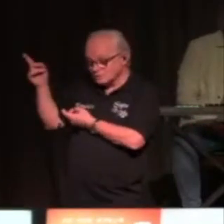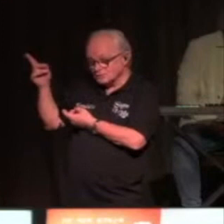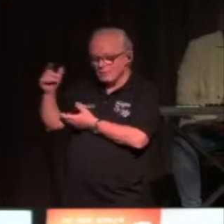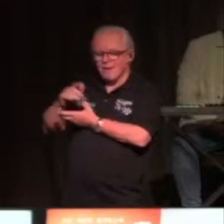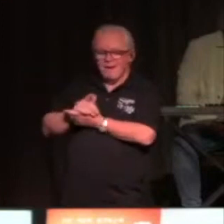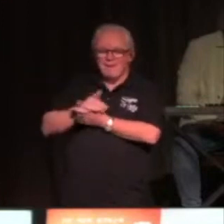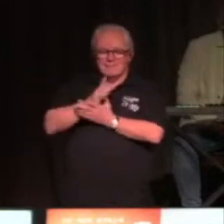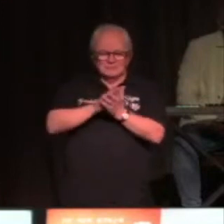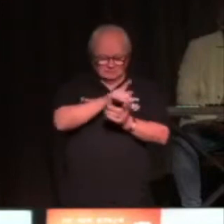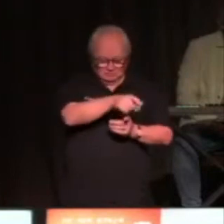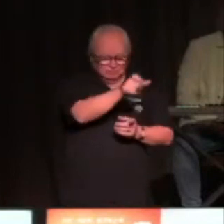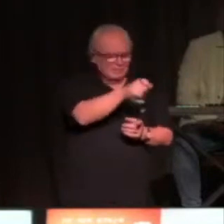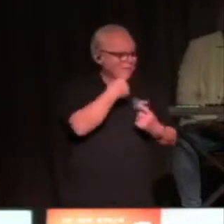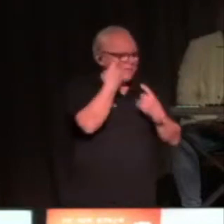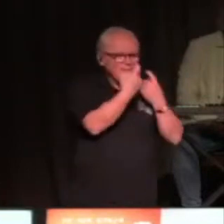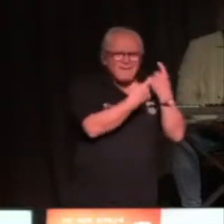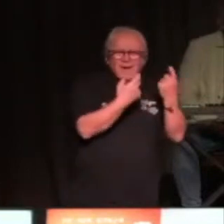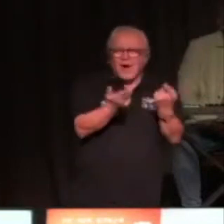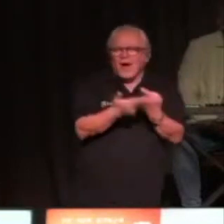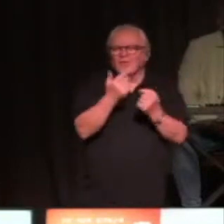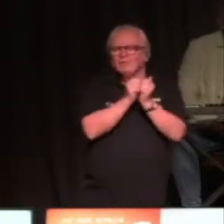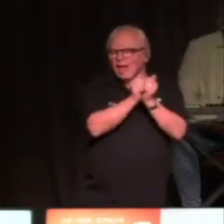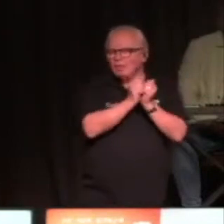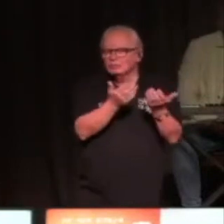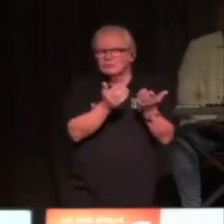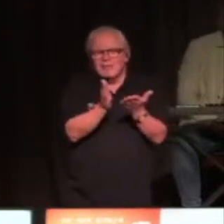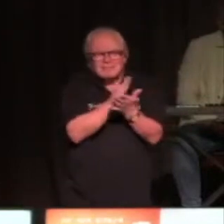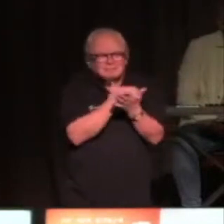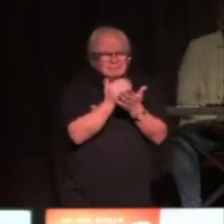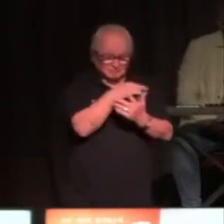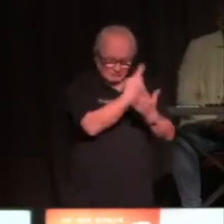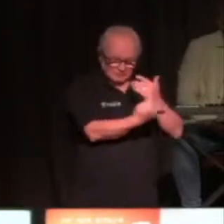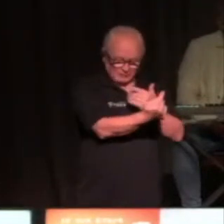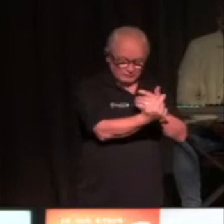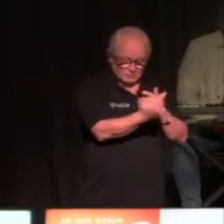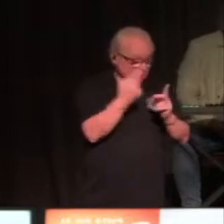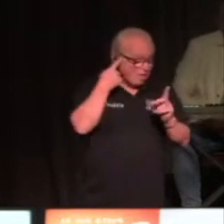And so he's chasing after other things. His value is in other things. And it's not God.